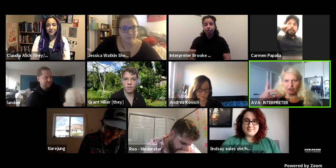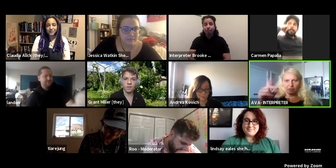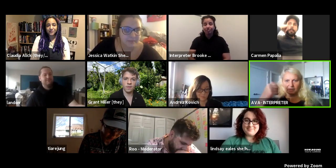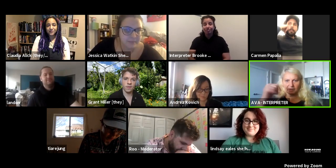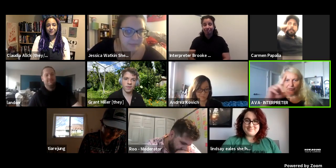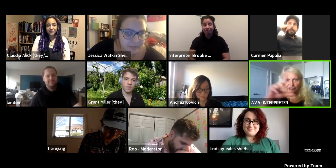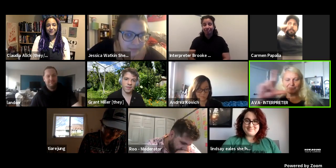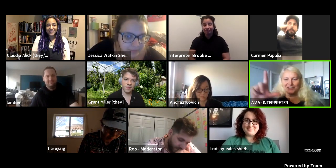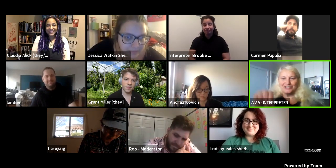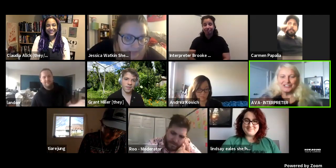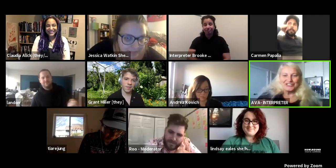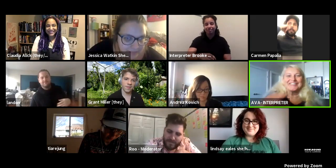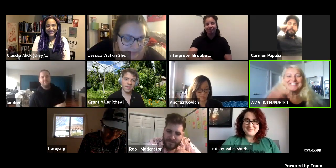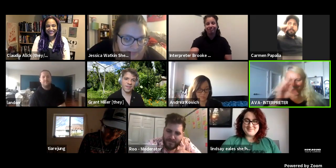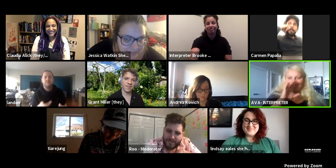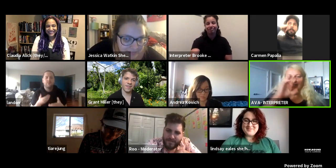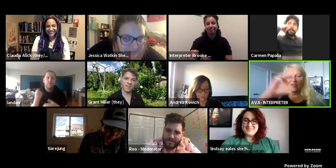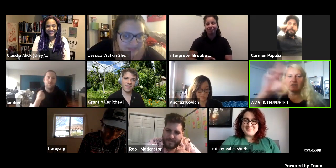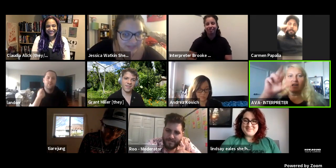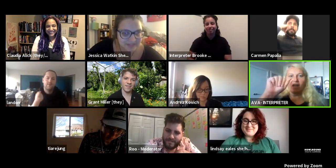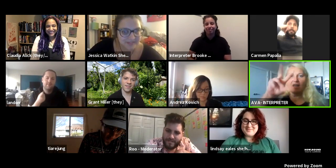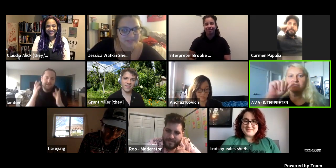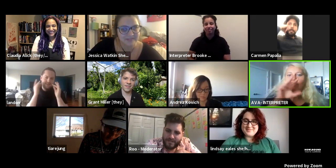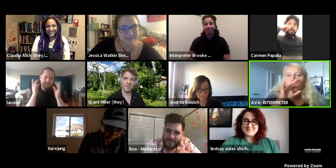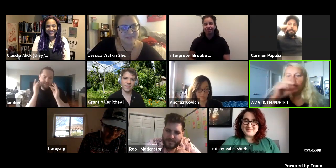There we go. I'm just making sure.